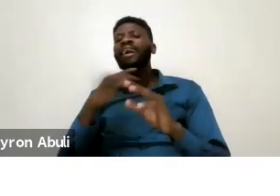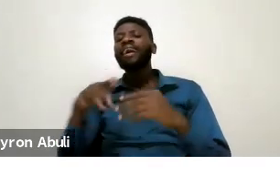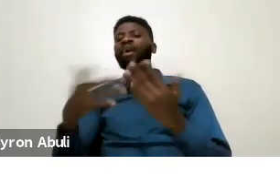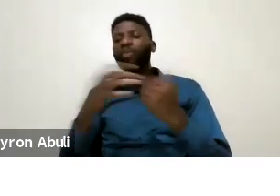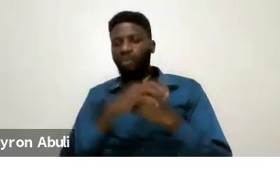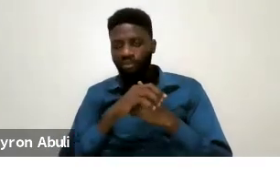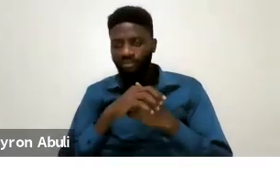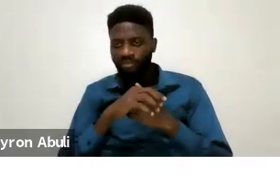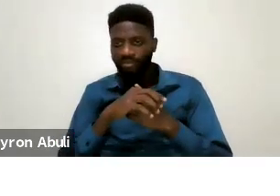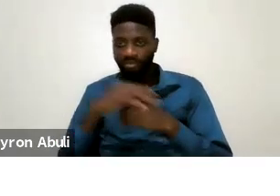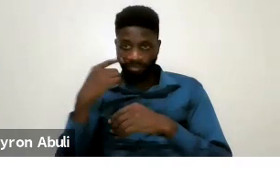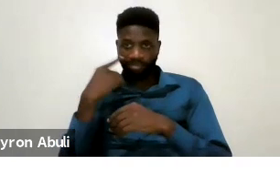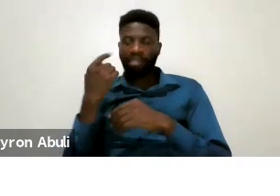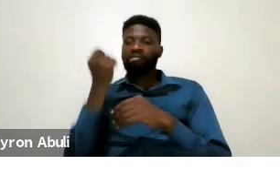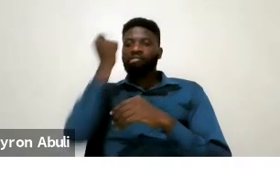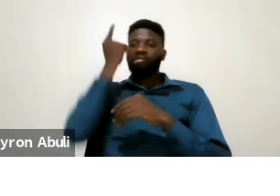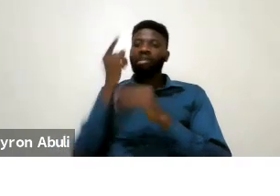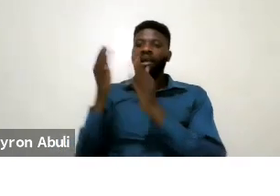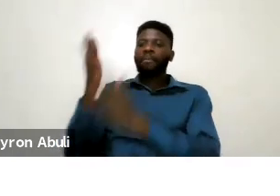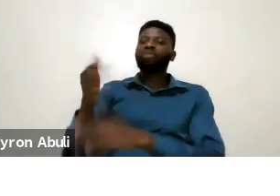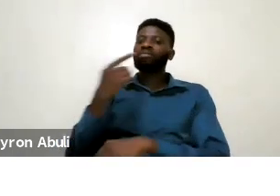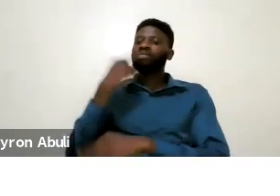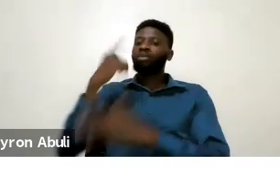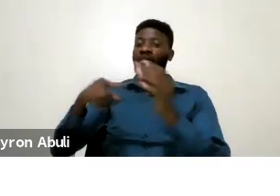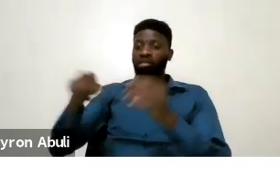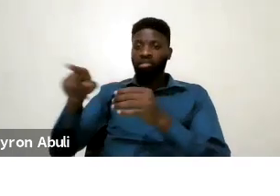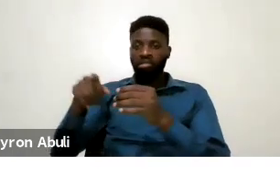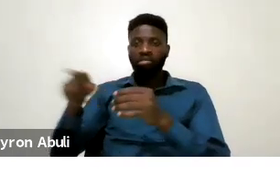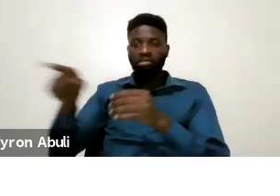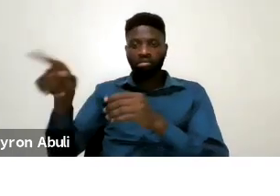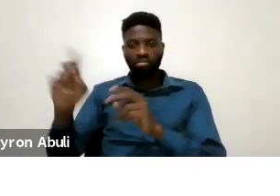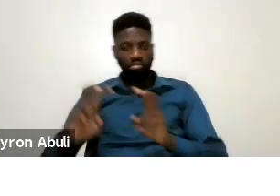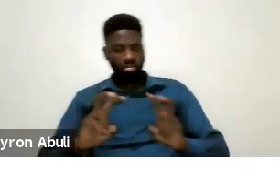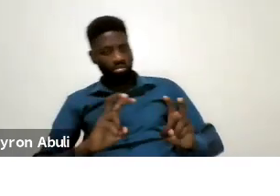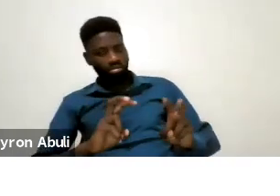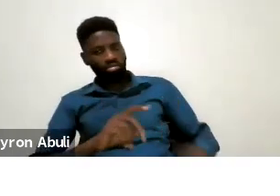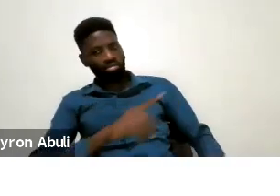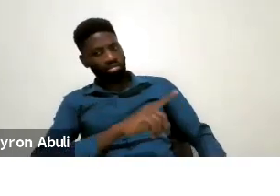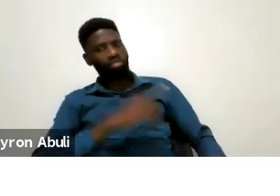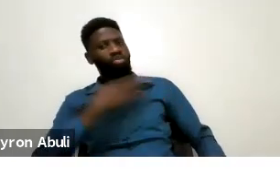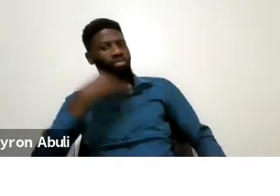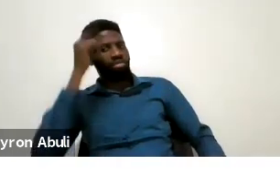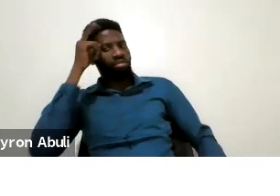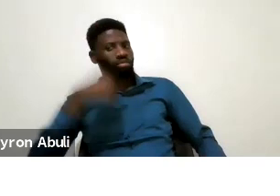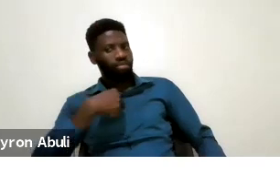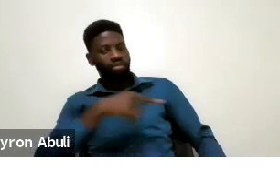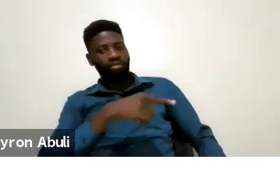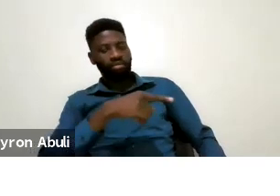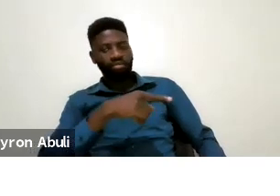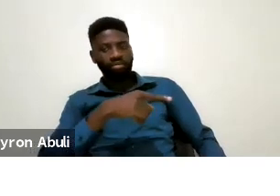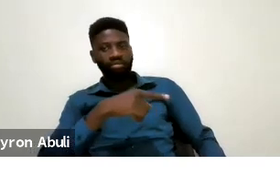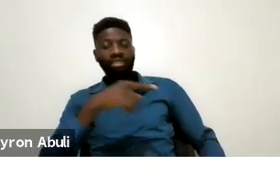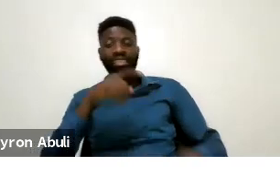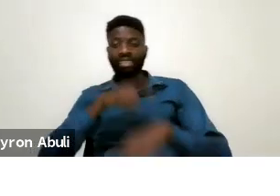because you come through as somebody who wants to understand, as opposed to somebody with fingers. When you use the word